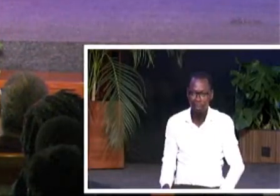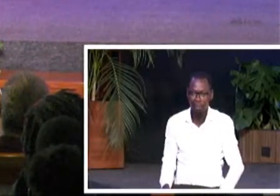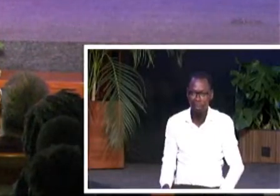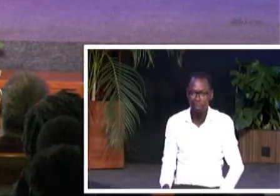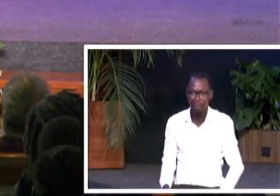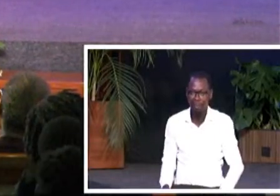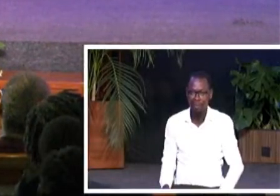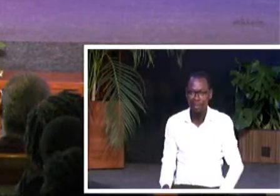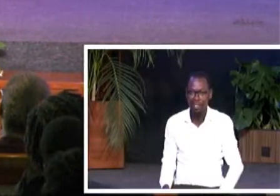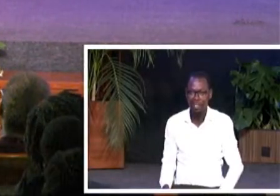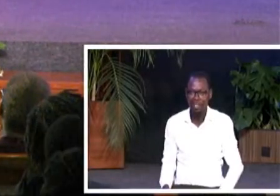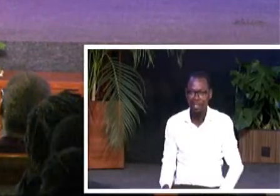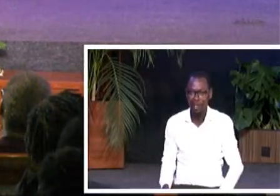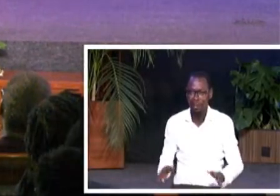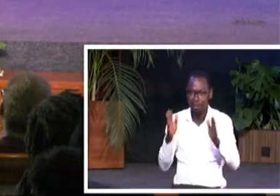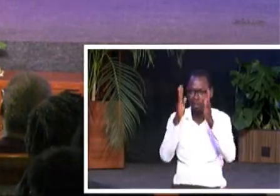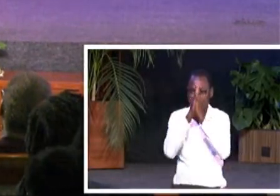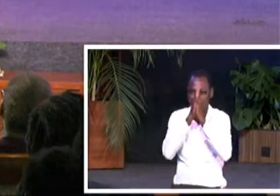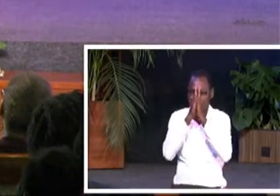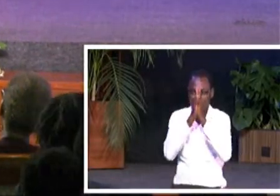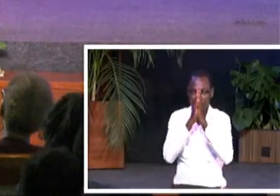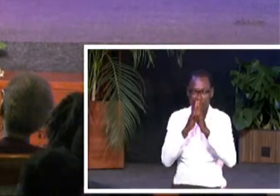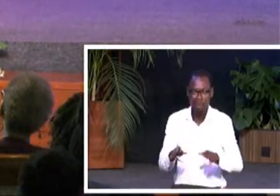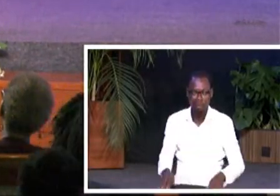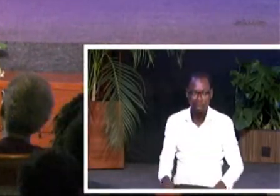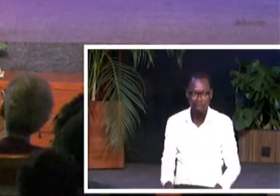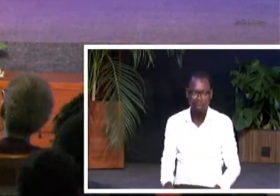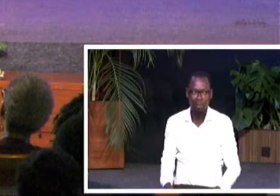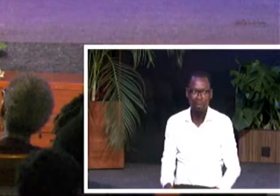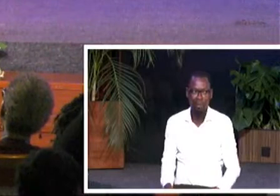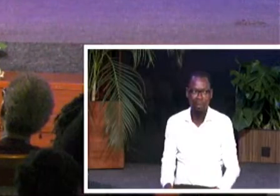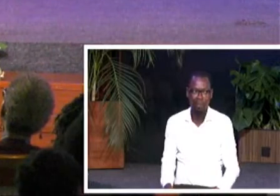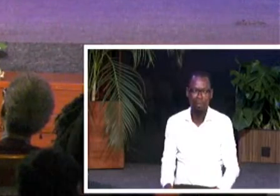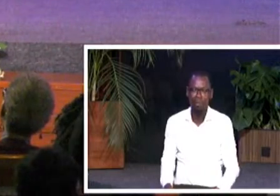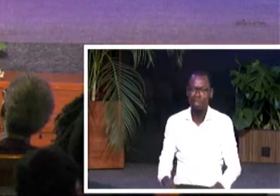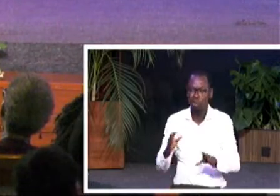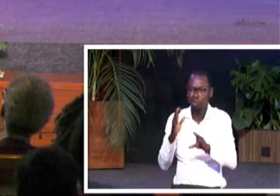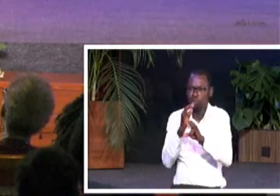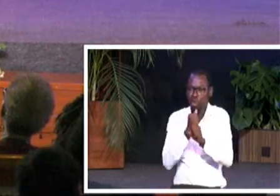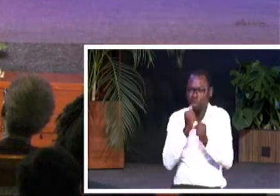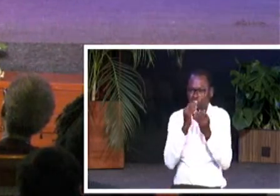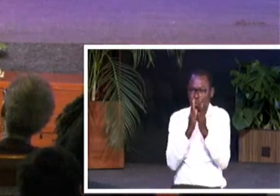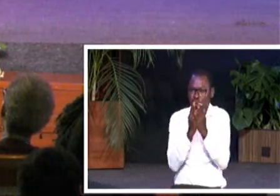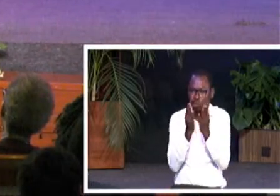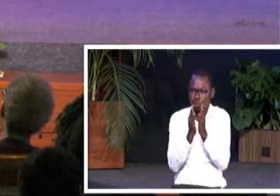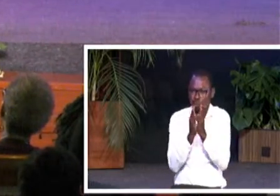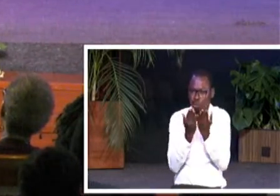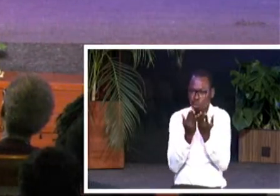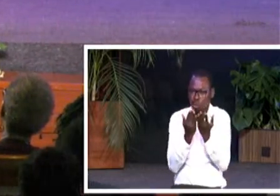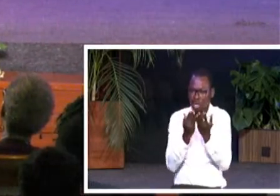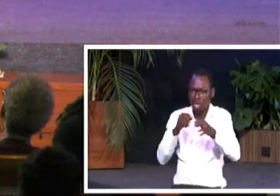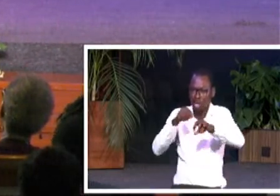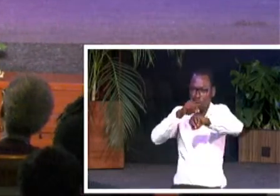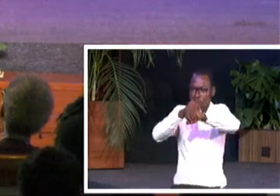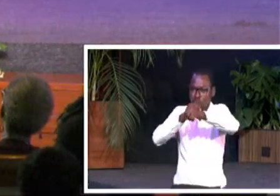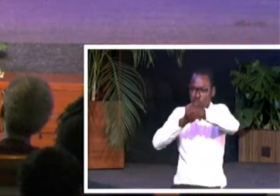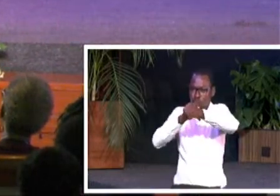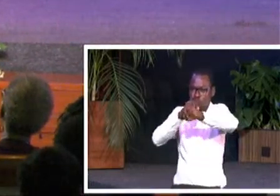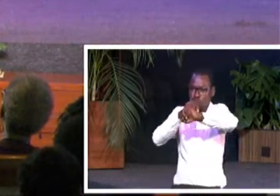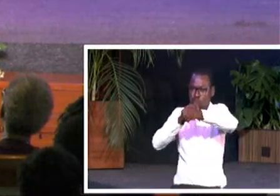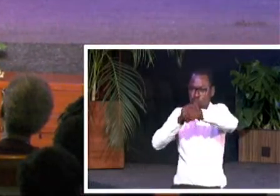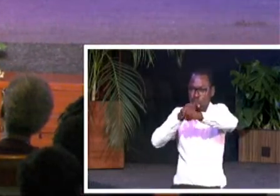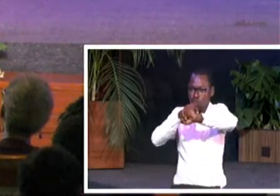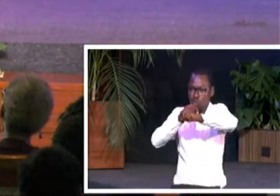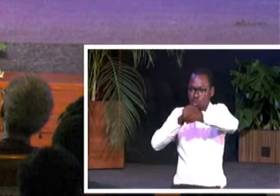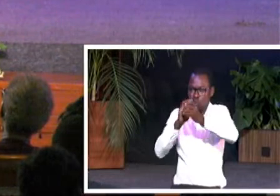a feeling that is the one. This is the winner of the book and the digital watch.